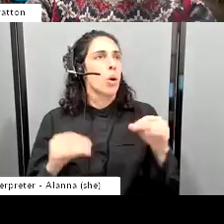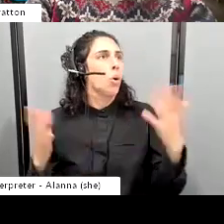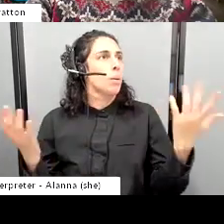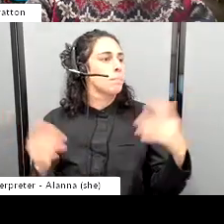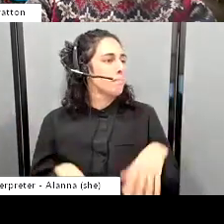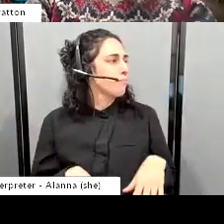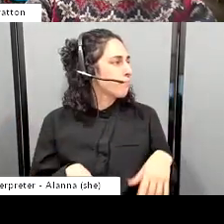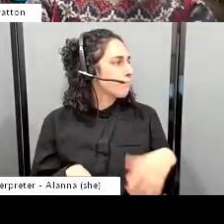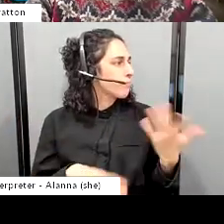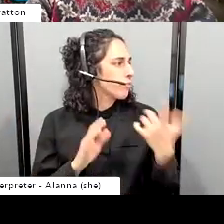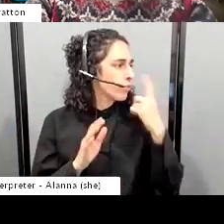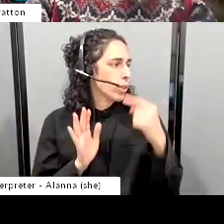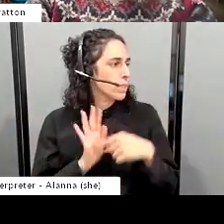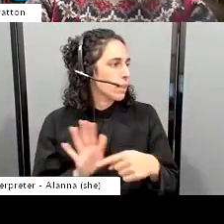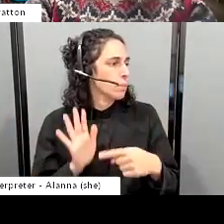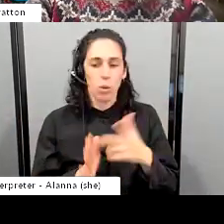weather in